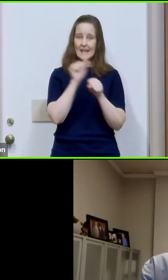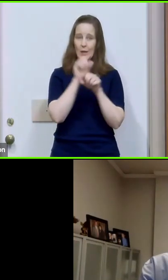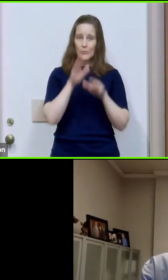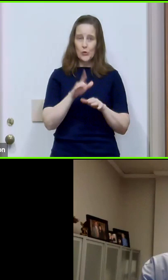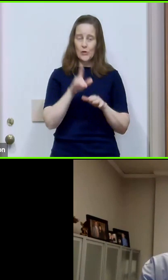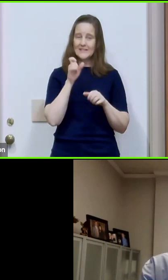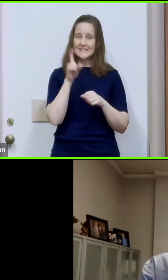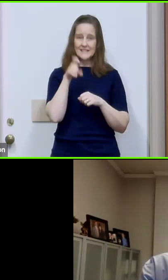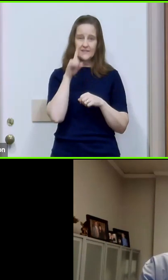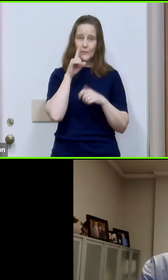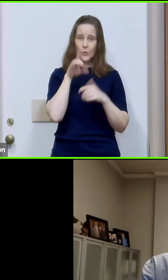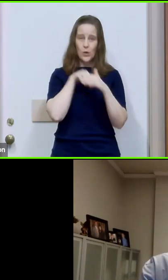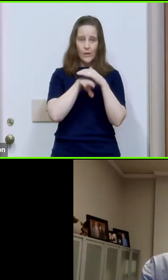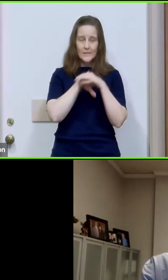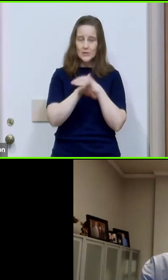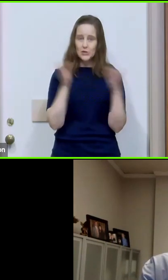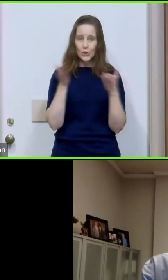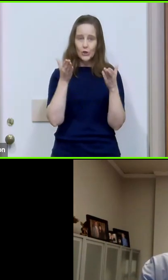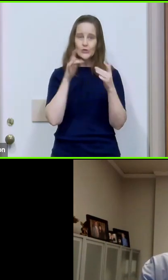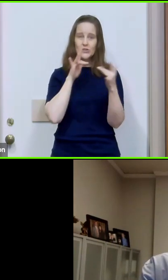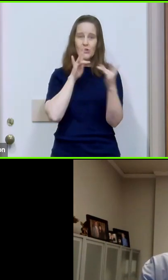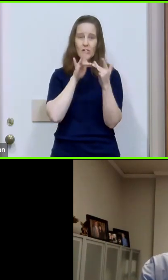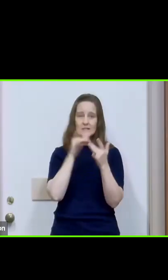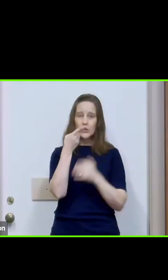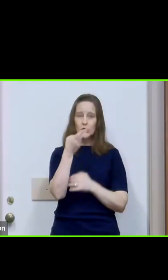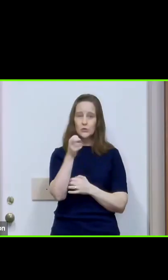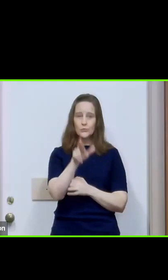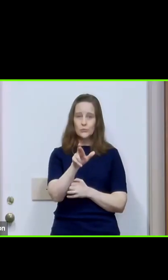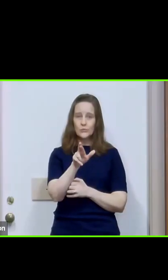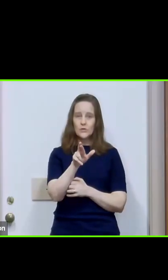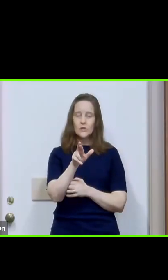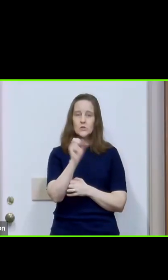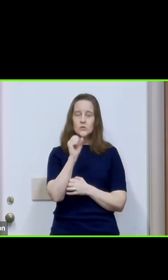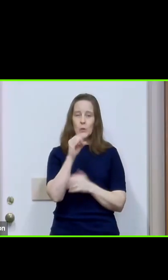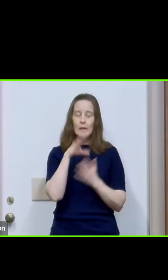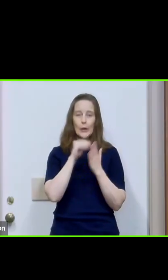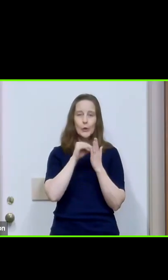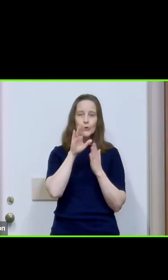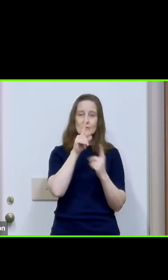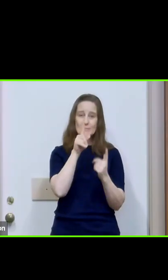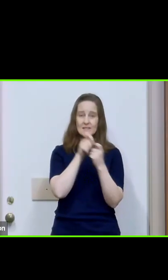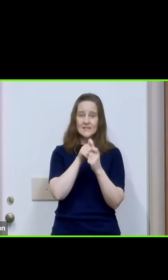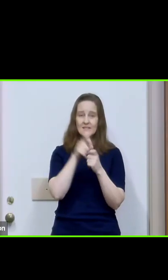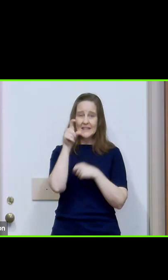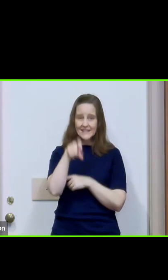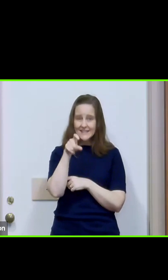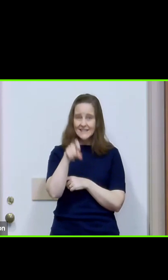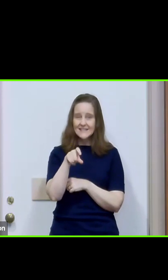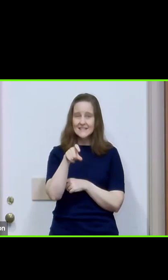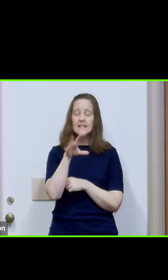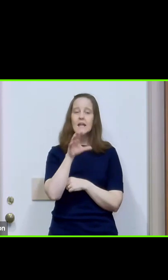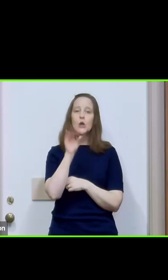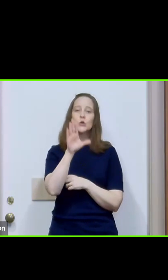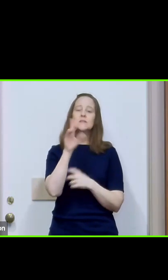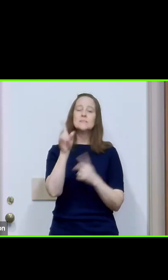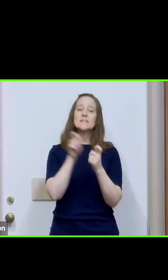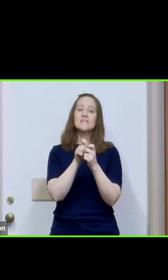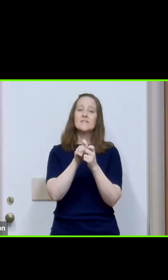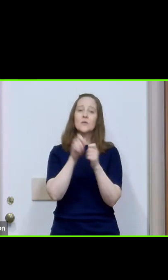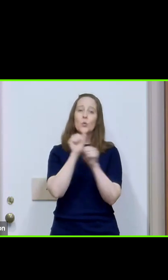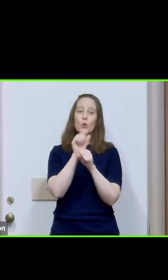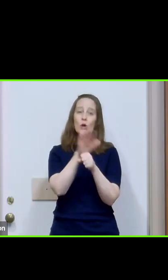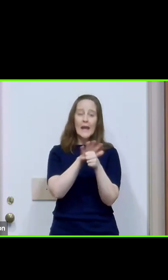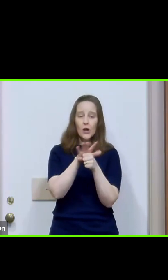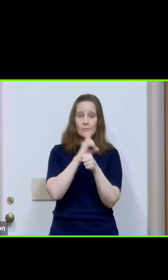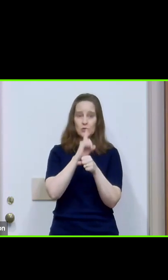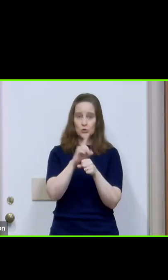disability accommodation is encouraged to contact Human Resources so that we can learn your specific needs and your specific work area and work with you to